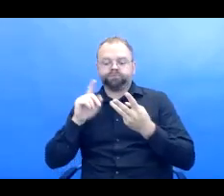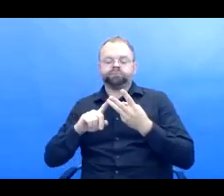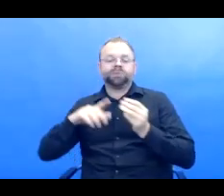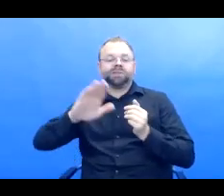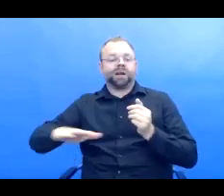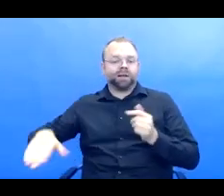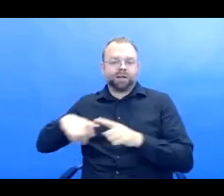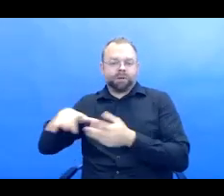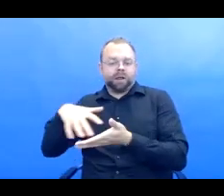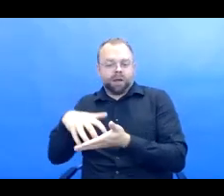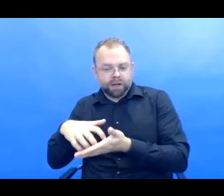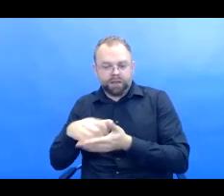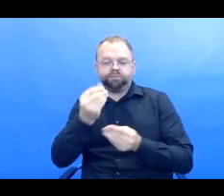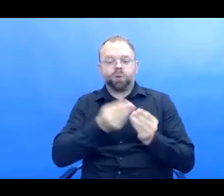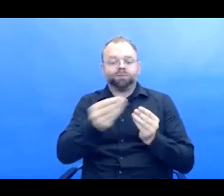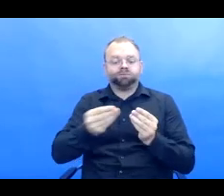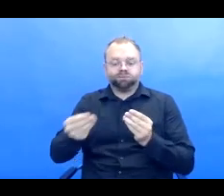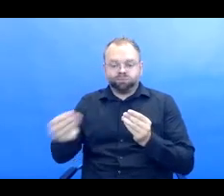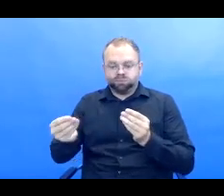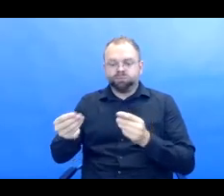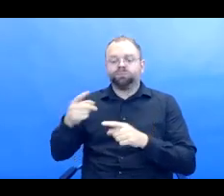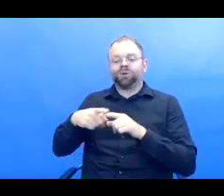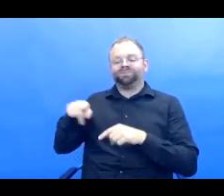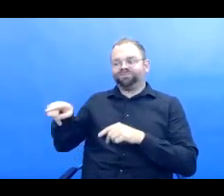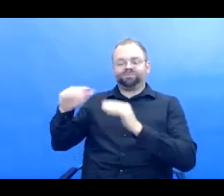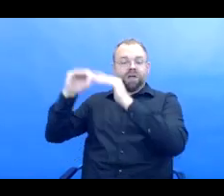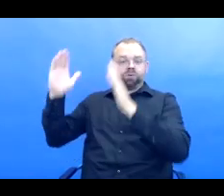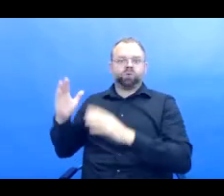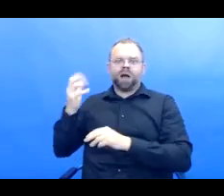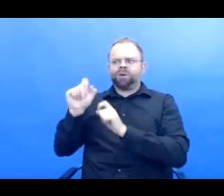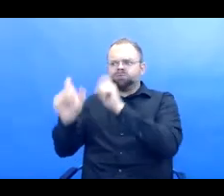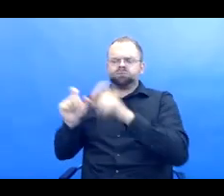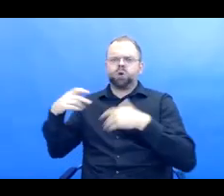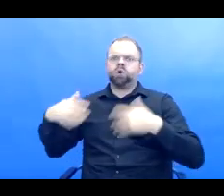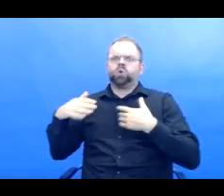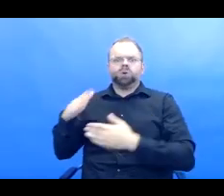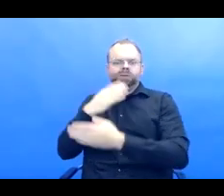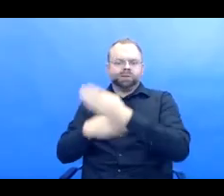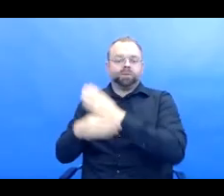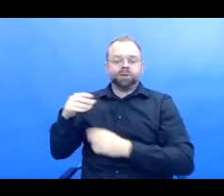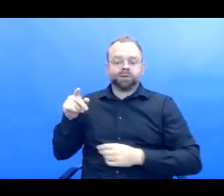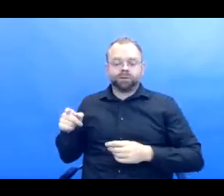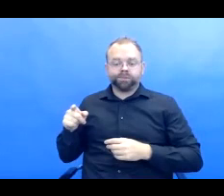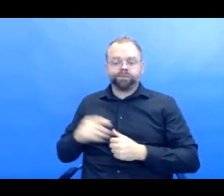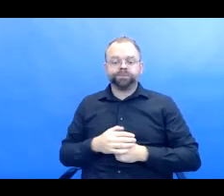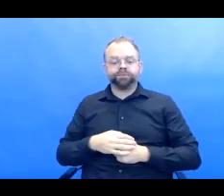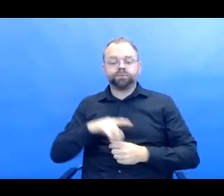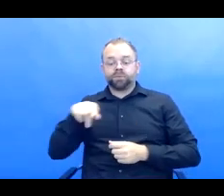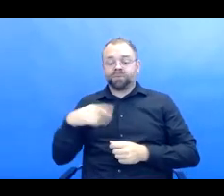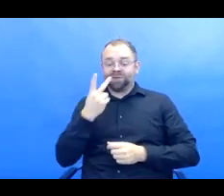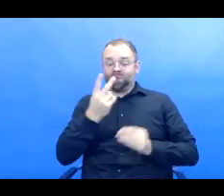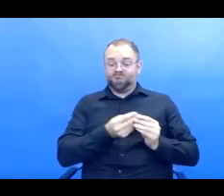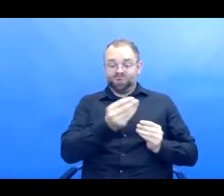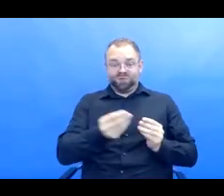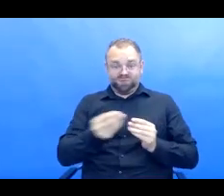children, the targeting more is on poverty. But when we come to persons with severe disabilities, then